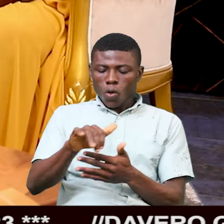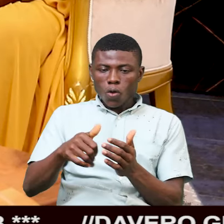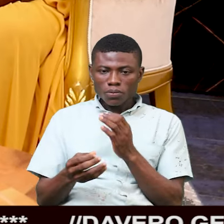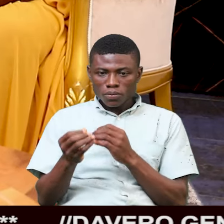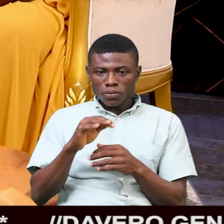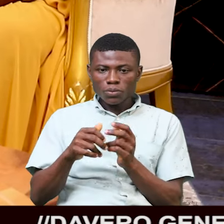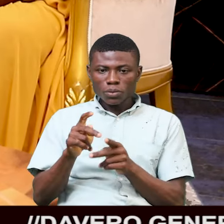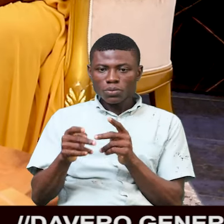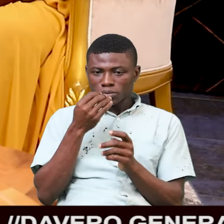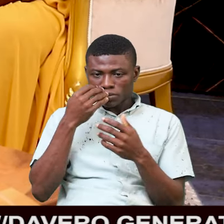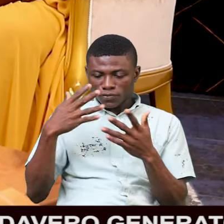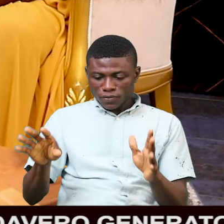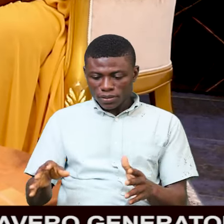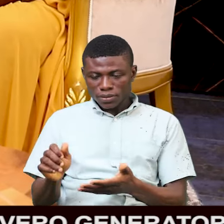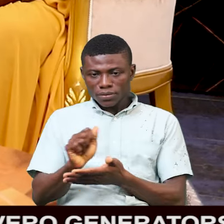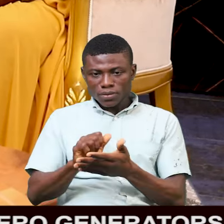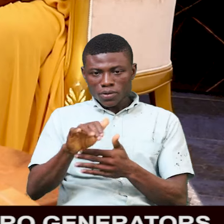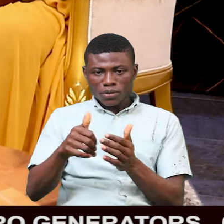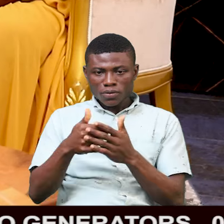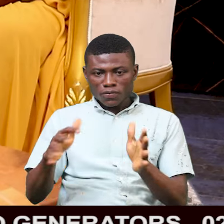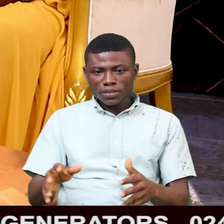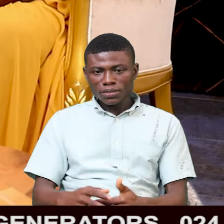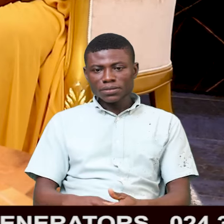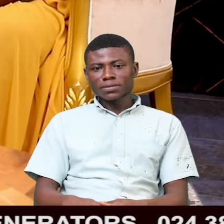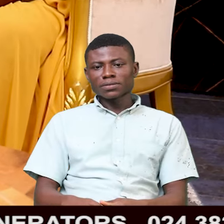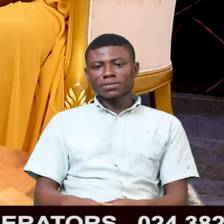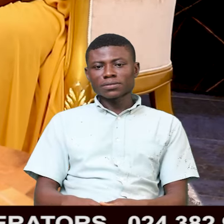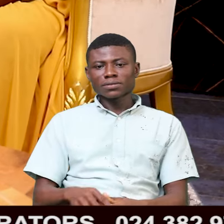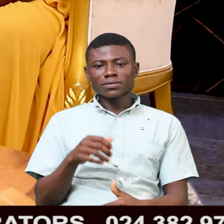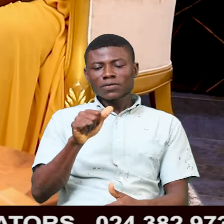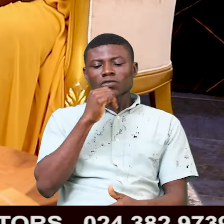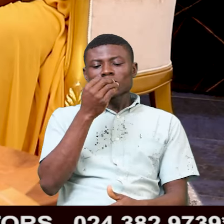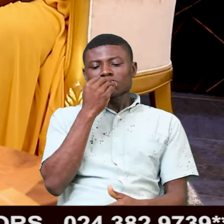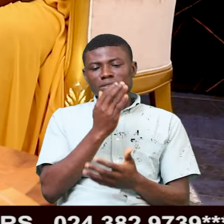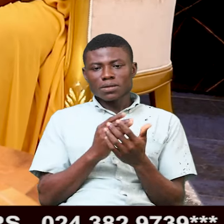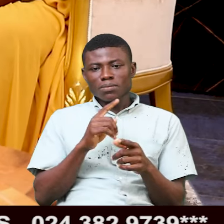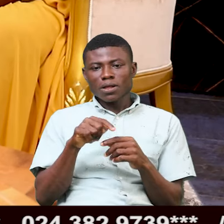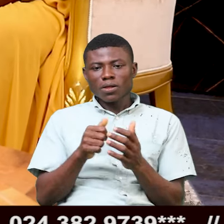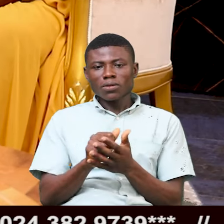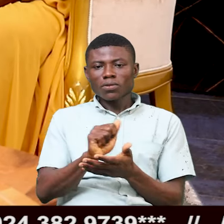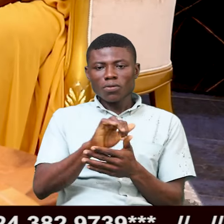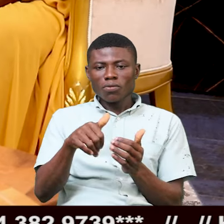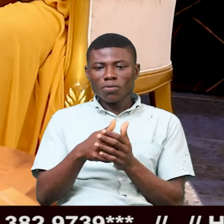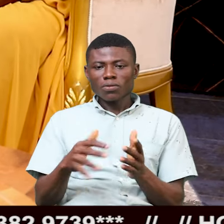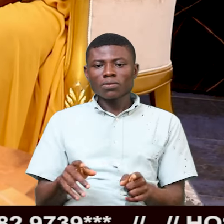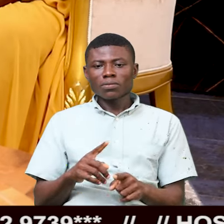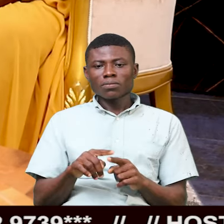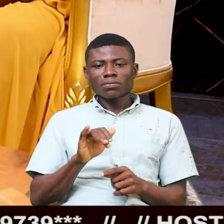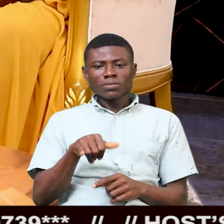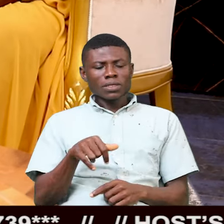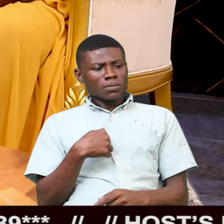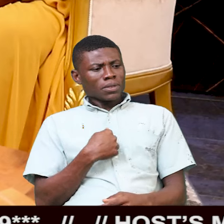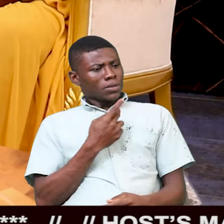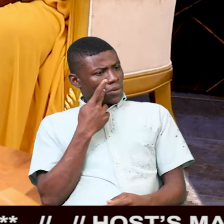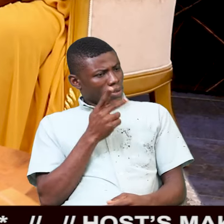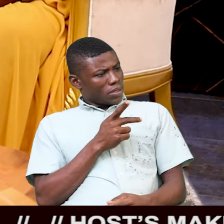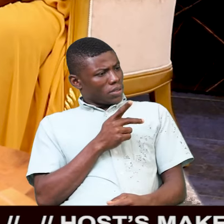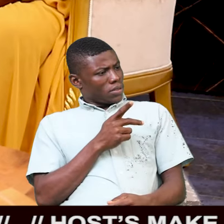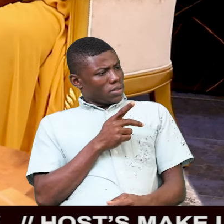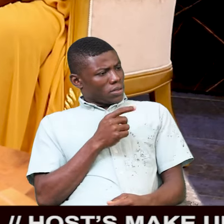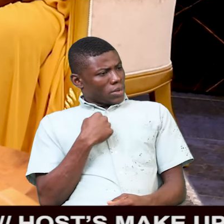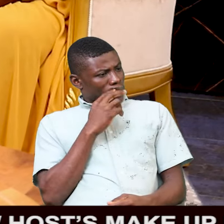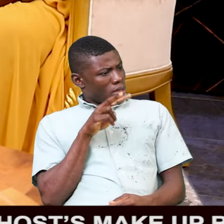chance here and crofo edidi mu and crofo edidi mu when libi no when libi so then and then I was like she